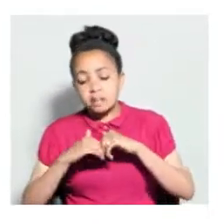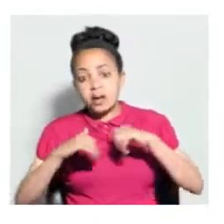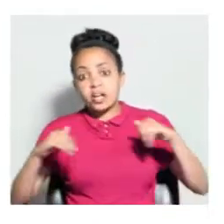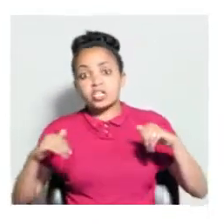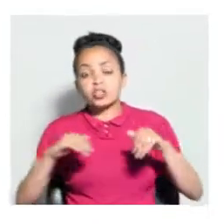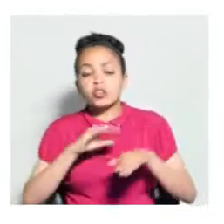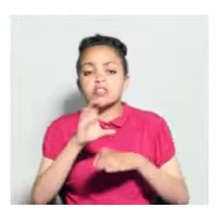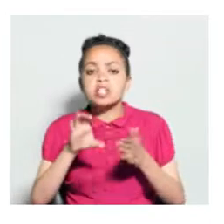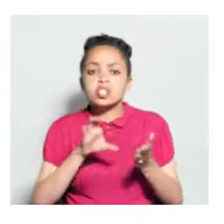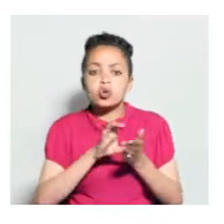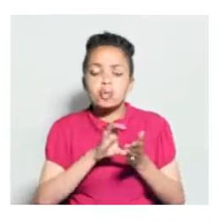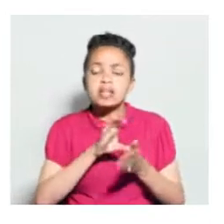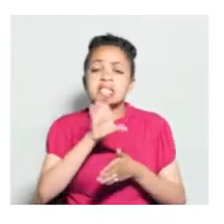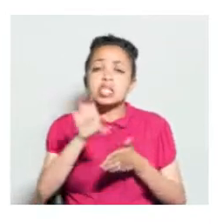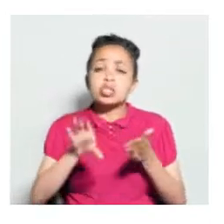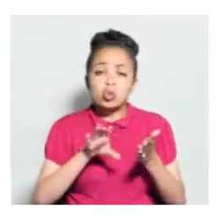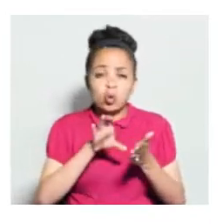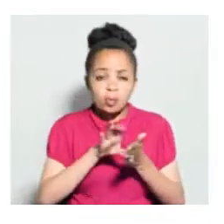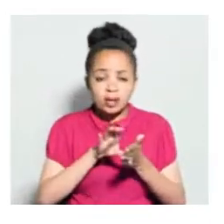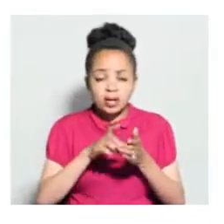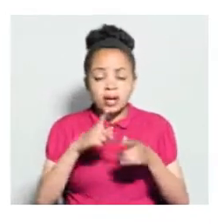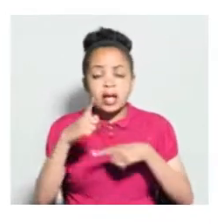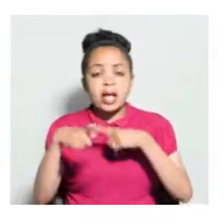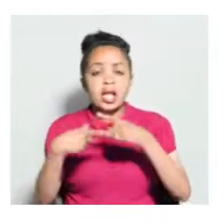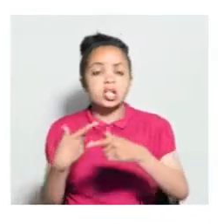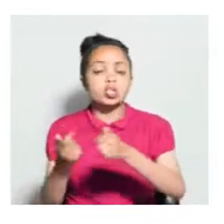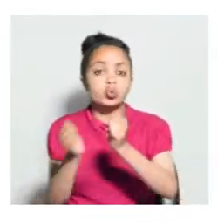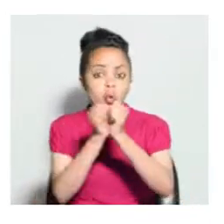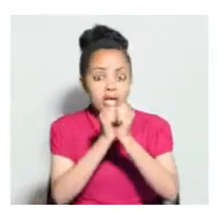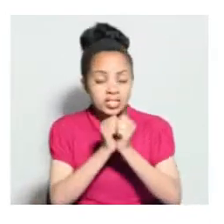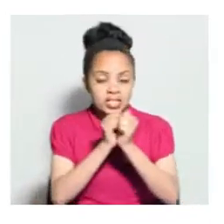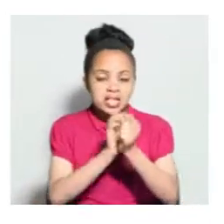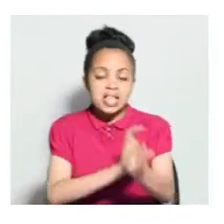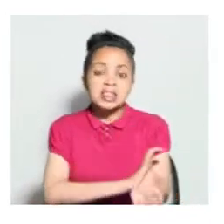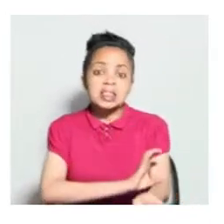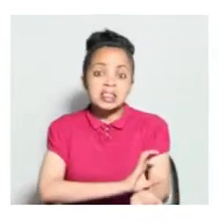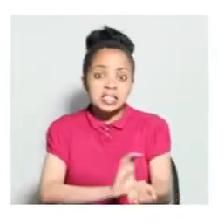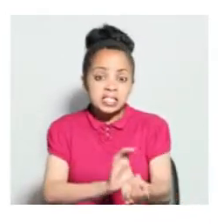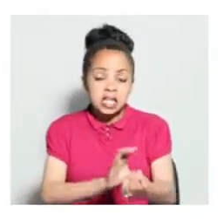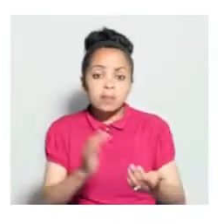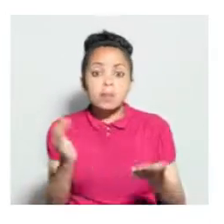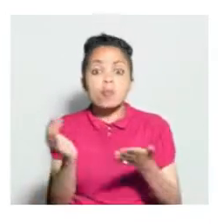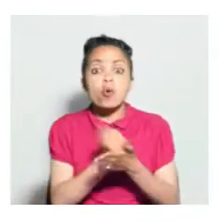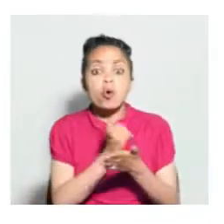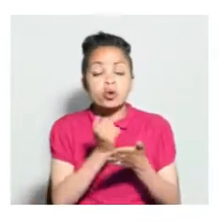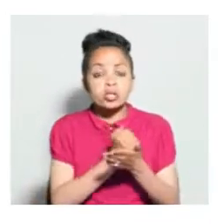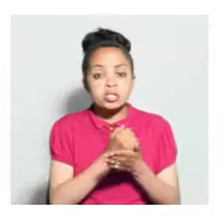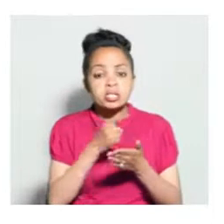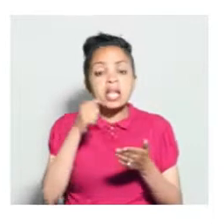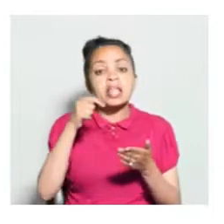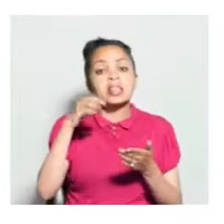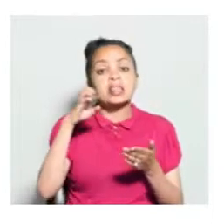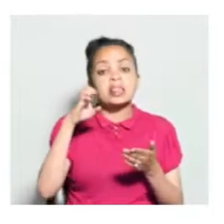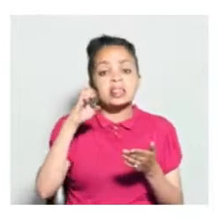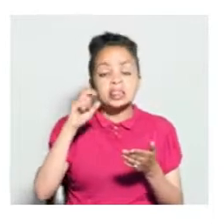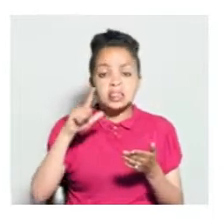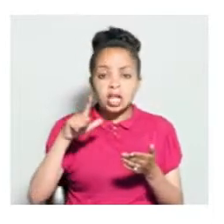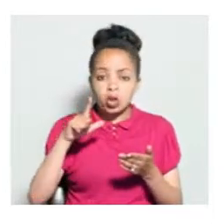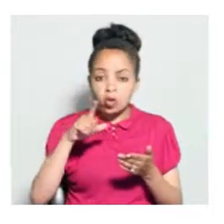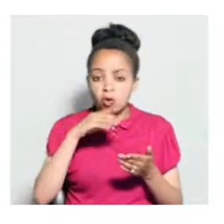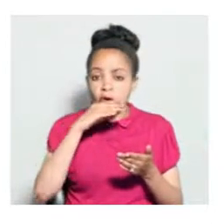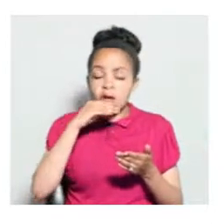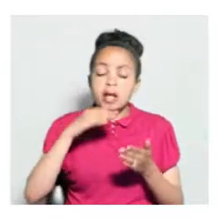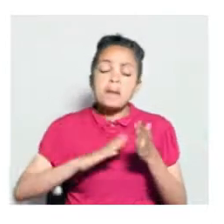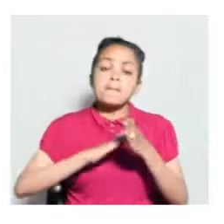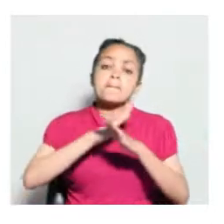centromere. Centromere held together the cells that are produced from telophase I and